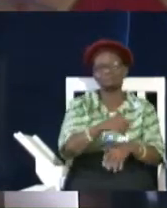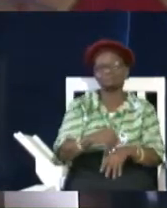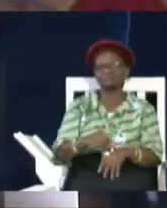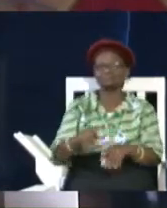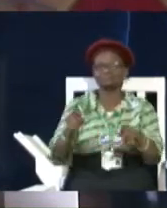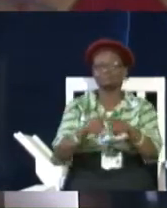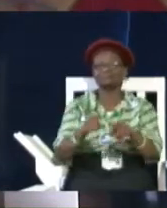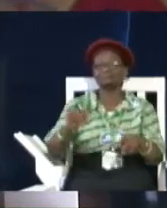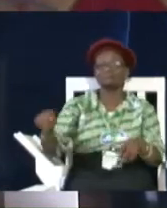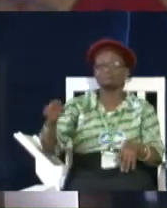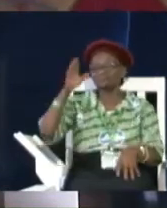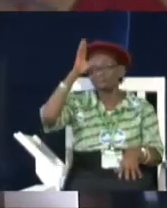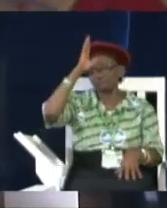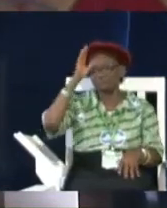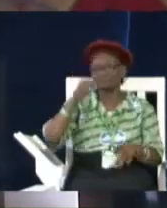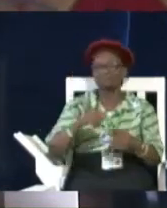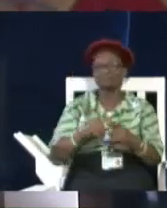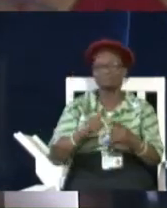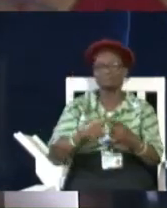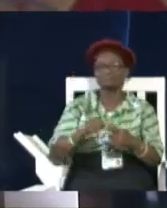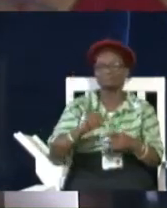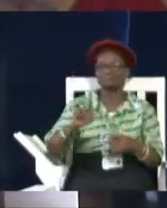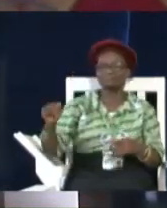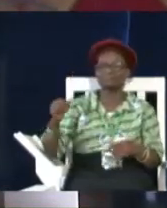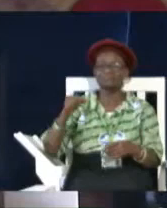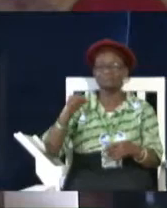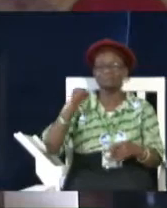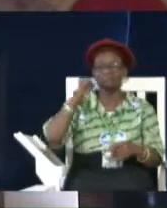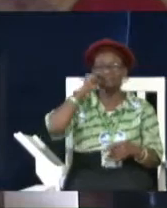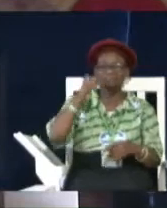as a father to a son.